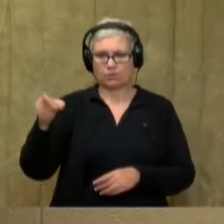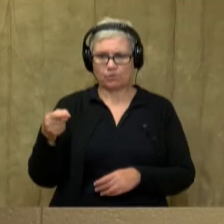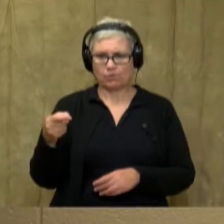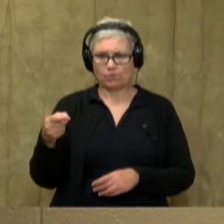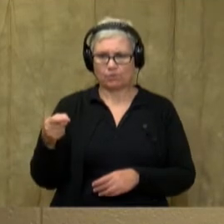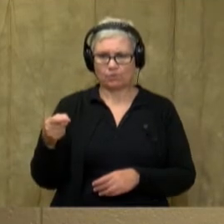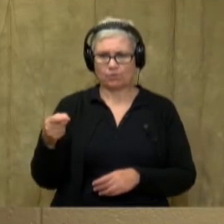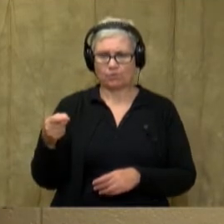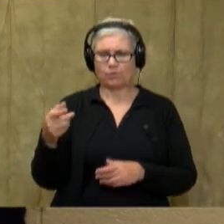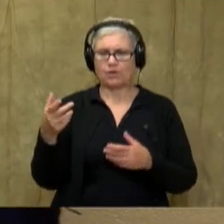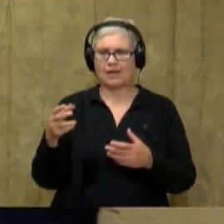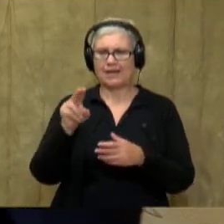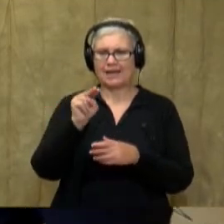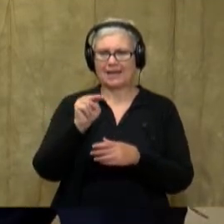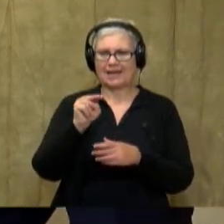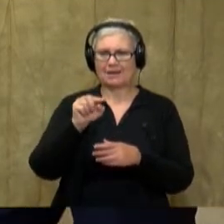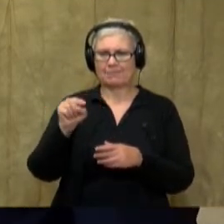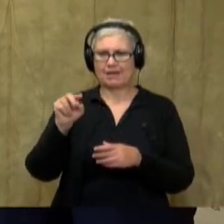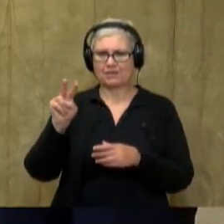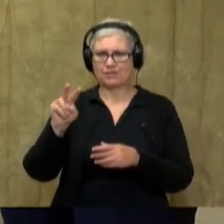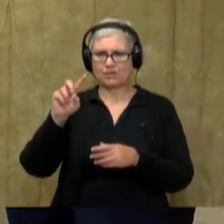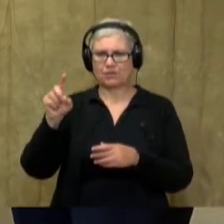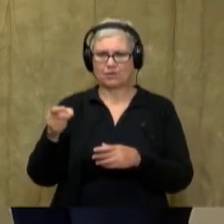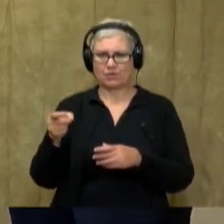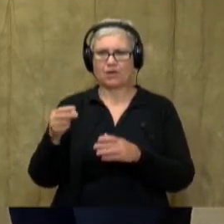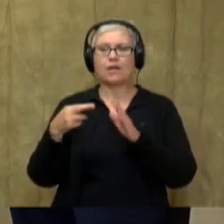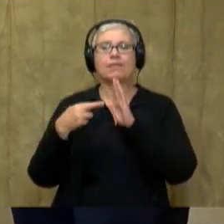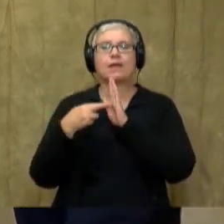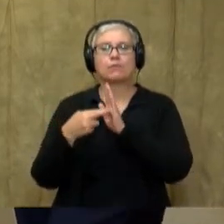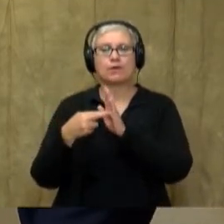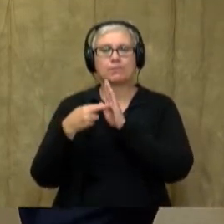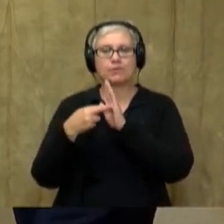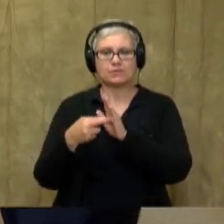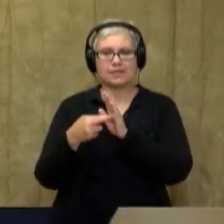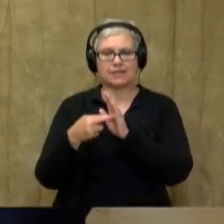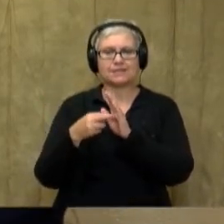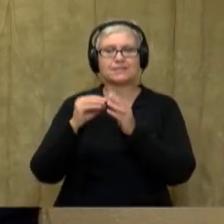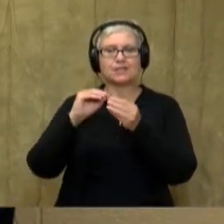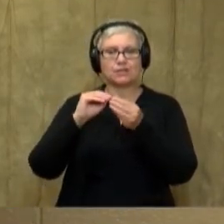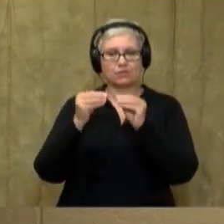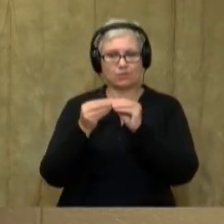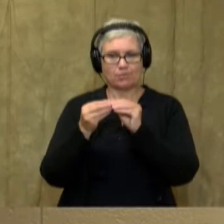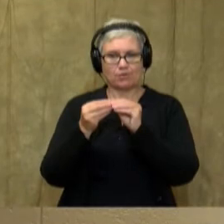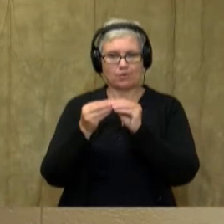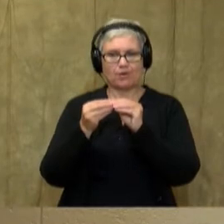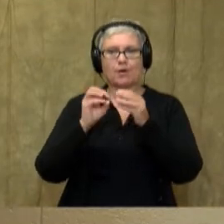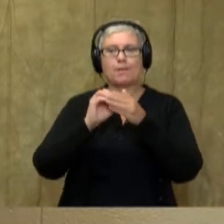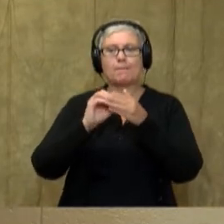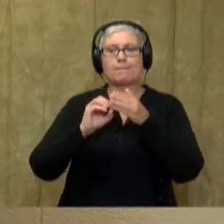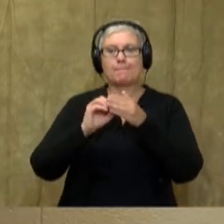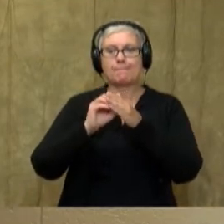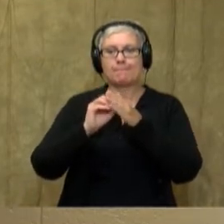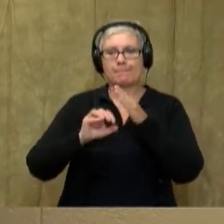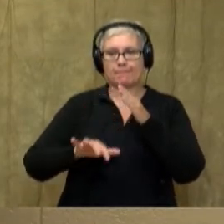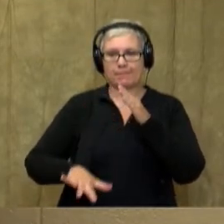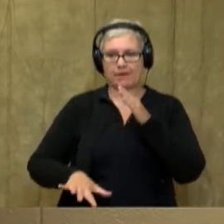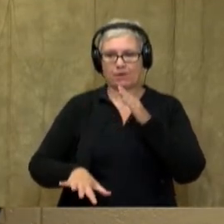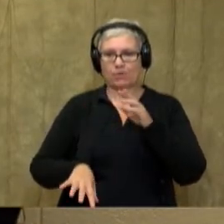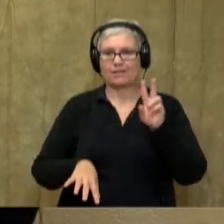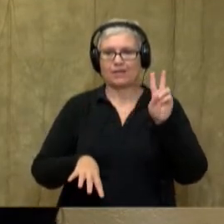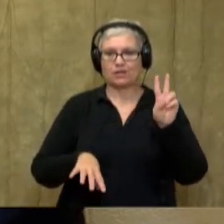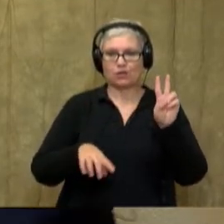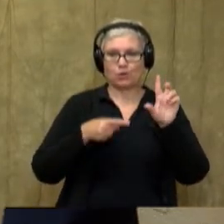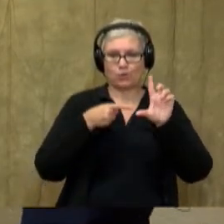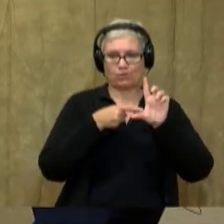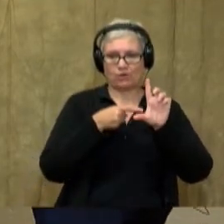2 part, what we see in parentheses, represents our case number minus the 2 corners along each of the 12 edges.